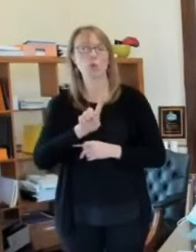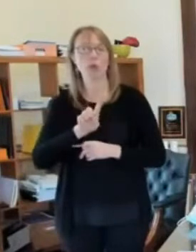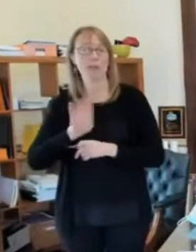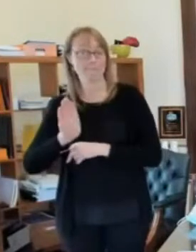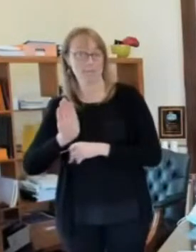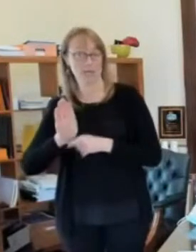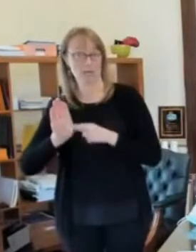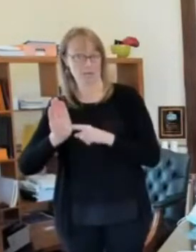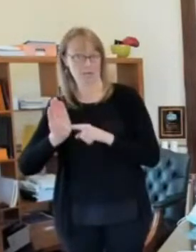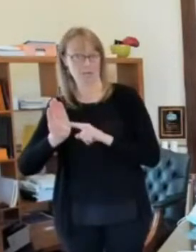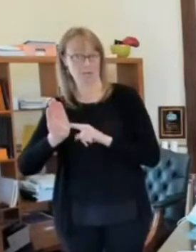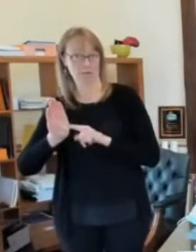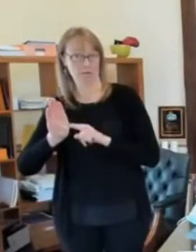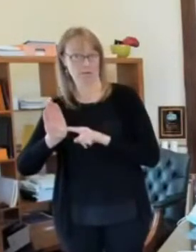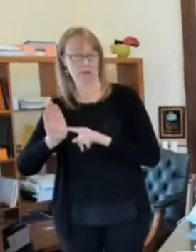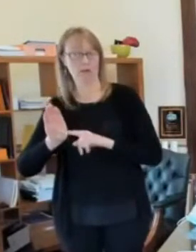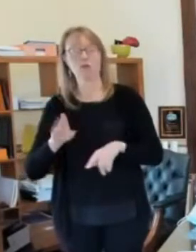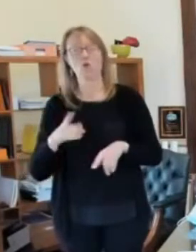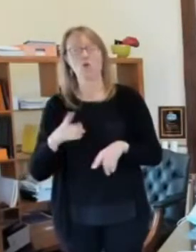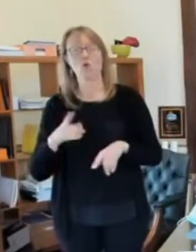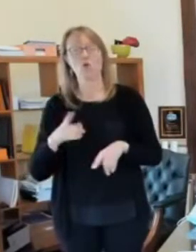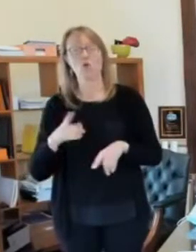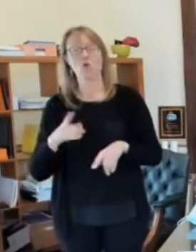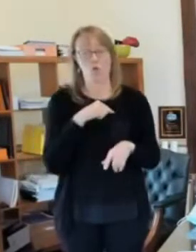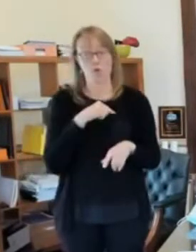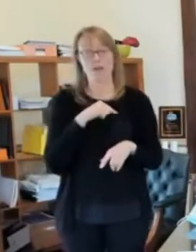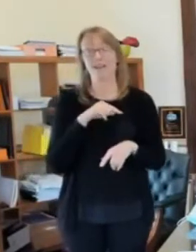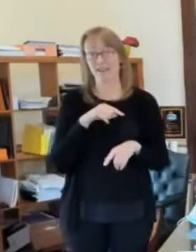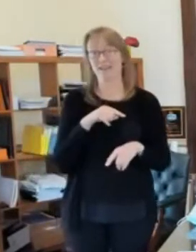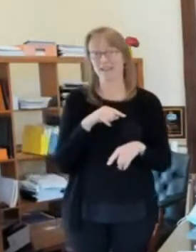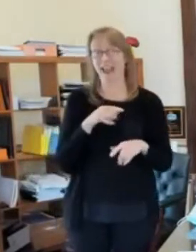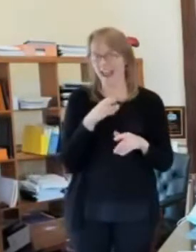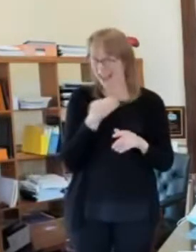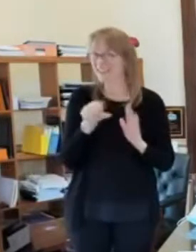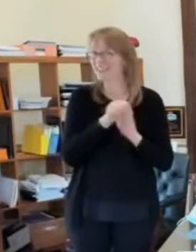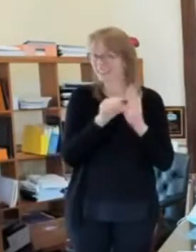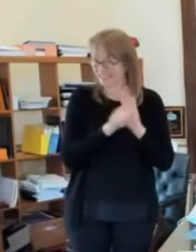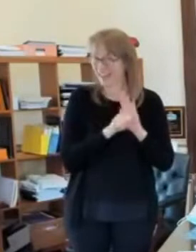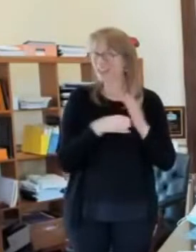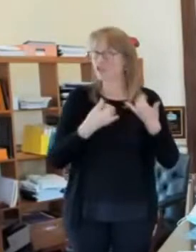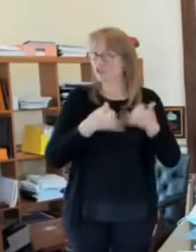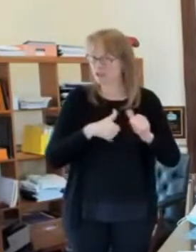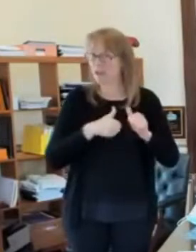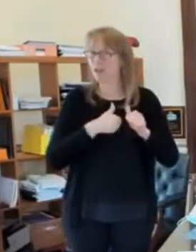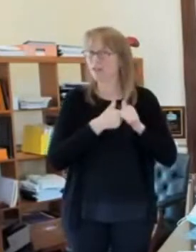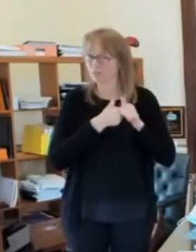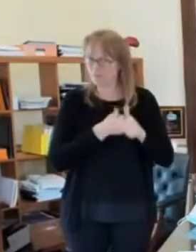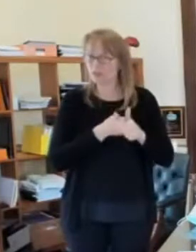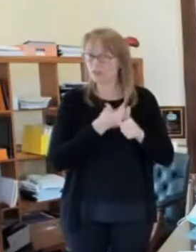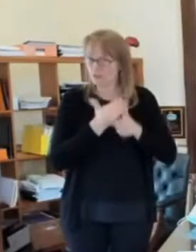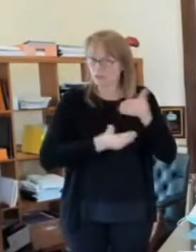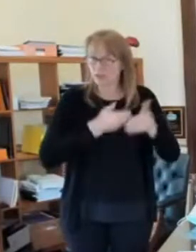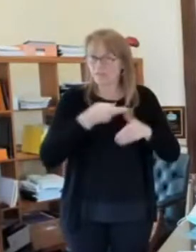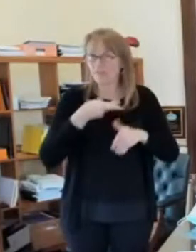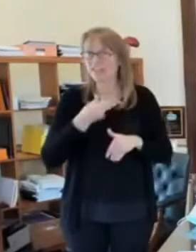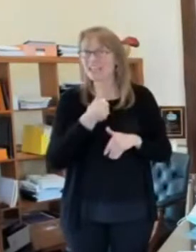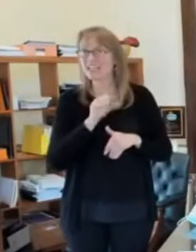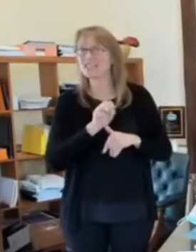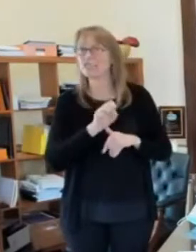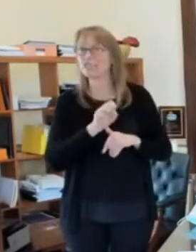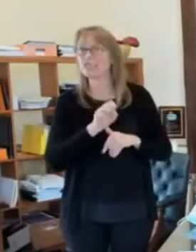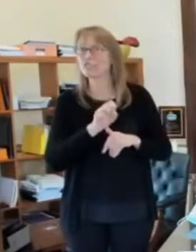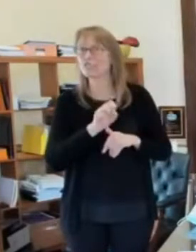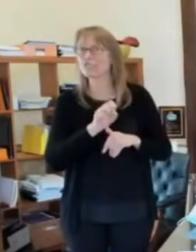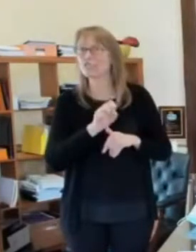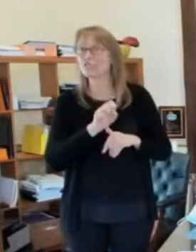The state is still in phase 1A. And phase 1A is long-term